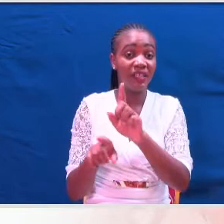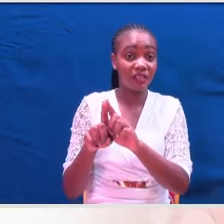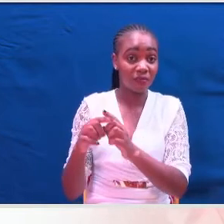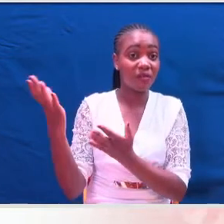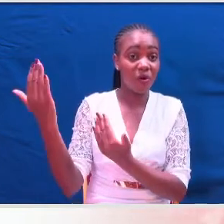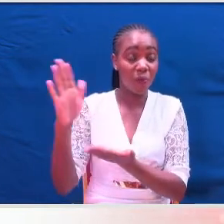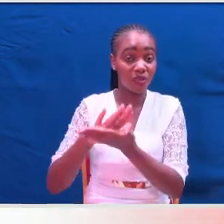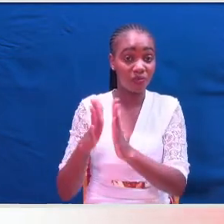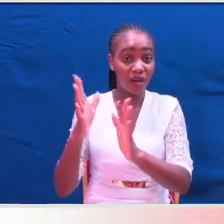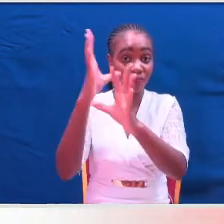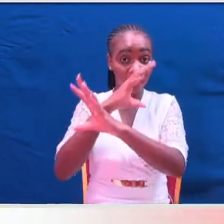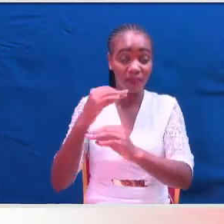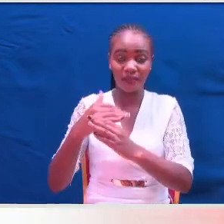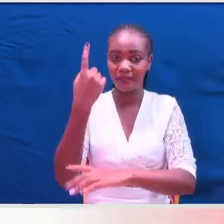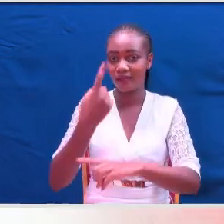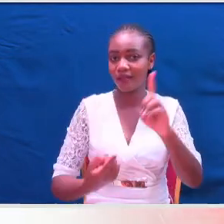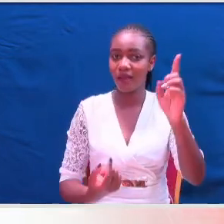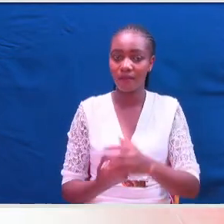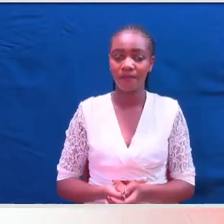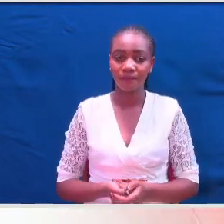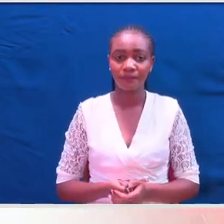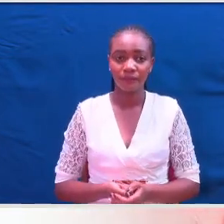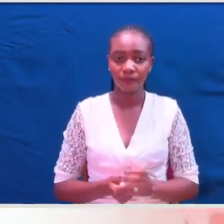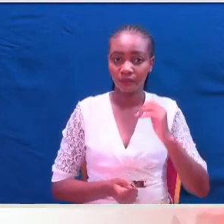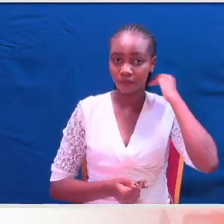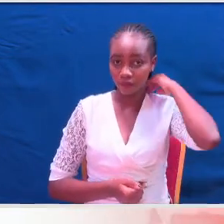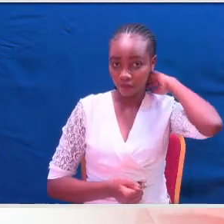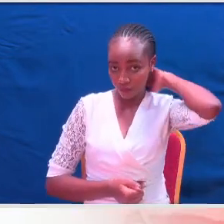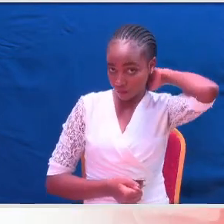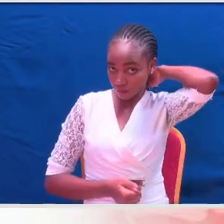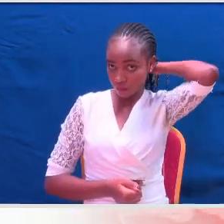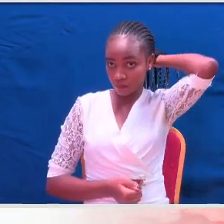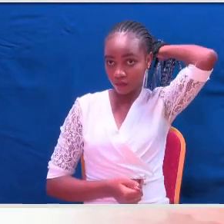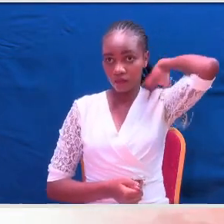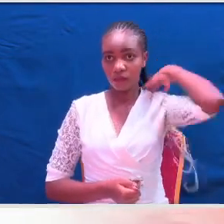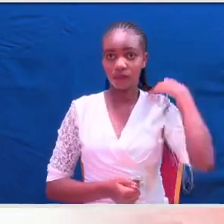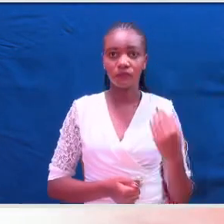Kenyatta's choice of a successor. David Mudhoka, TV 47.